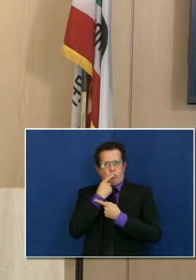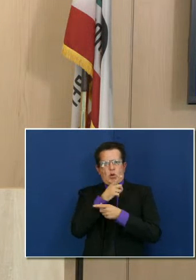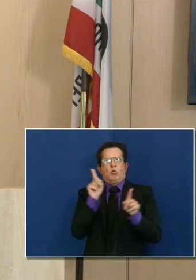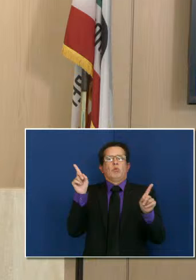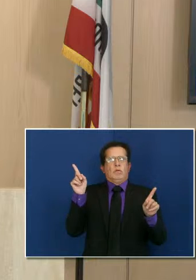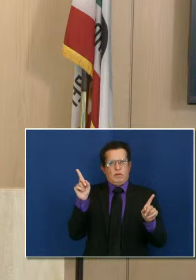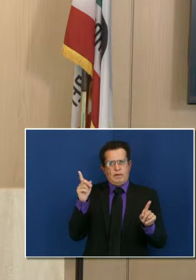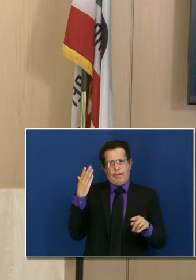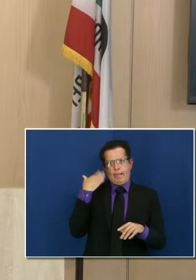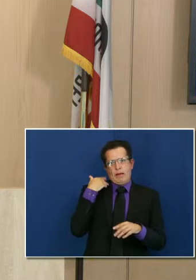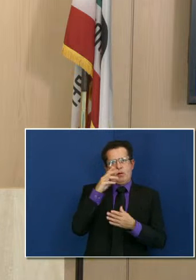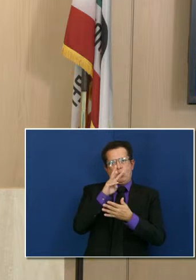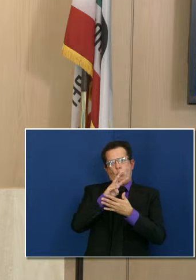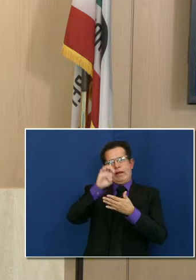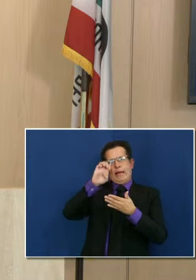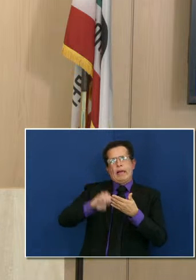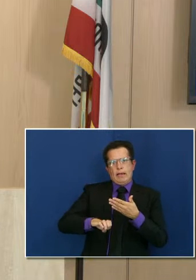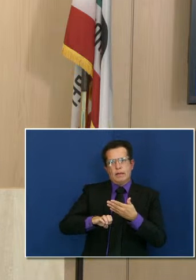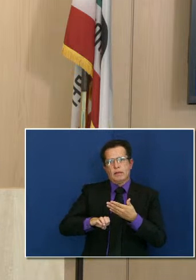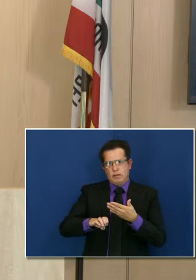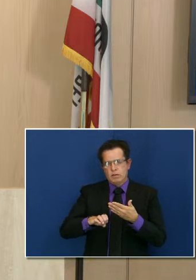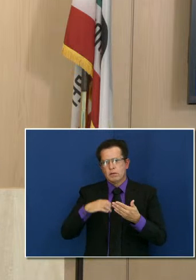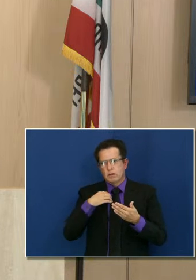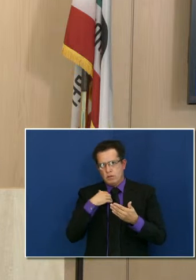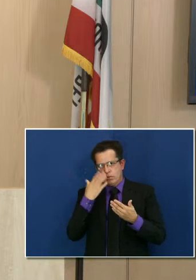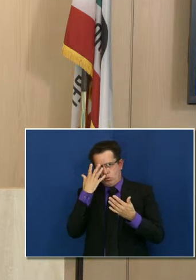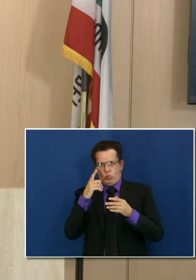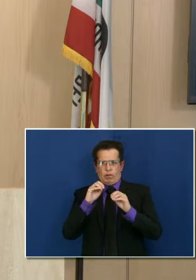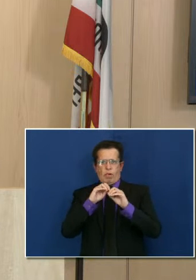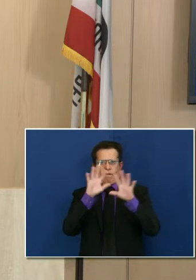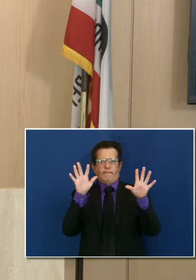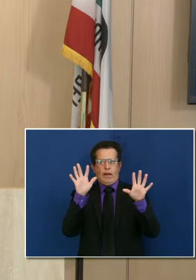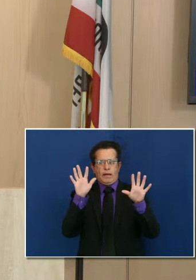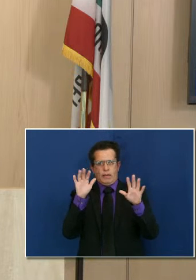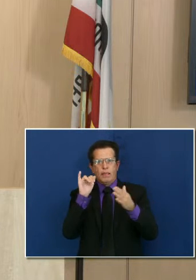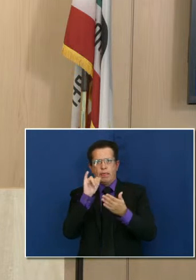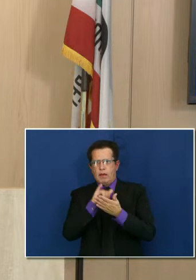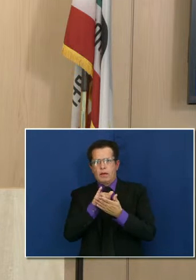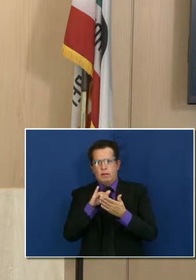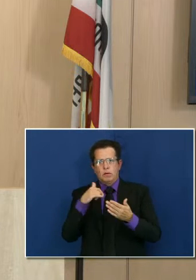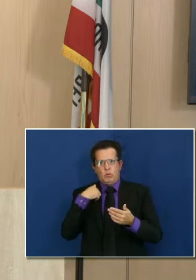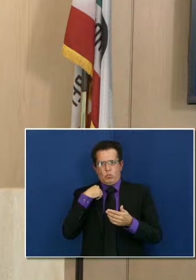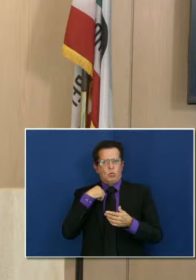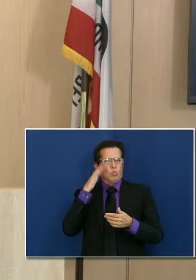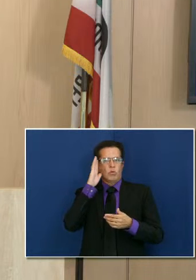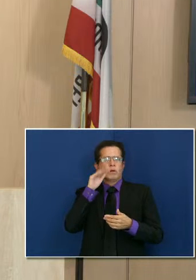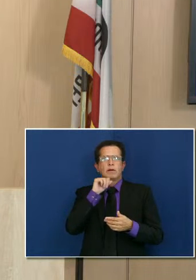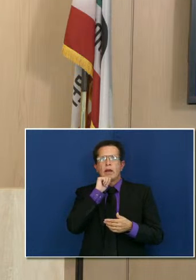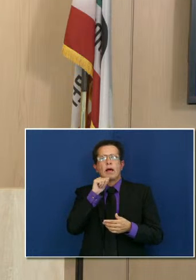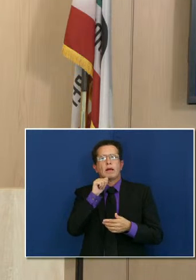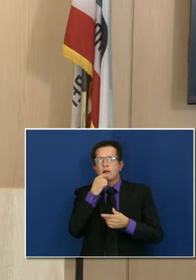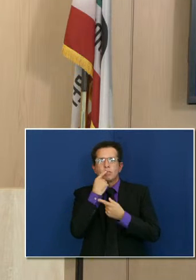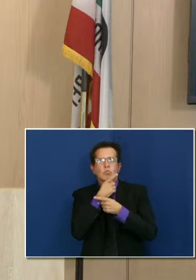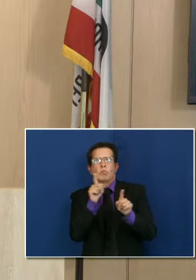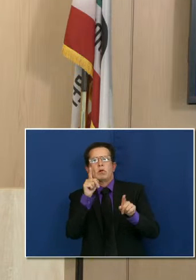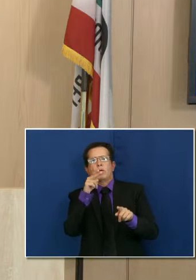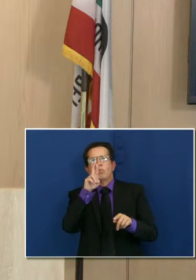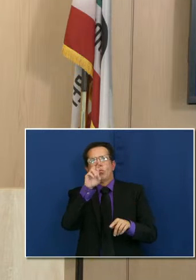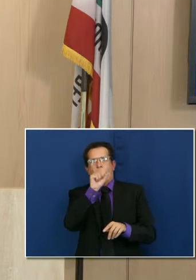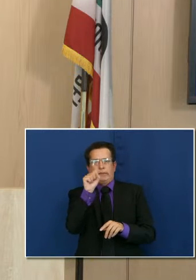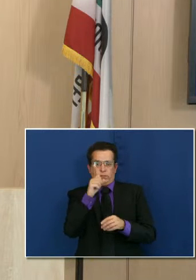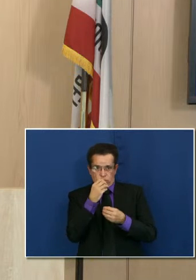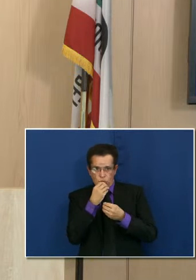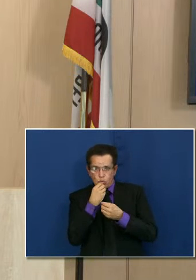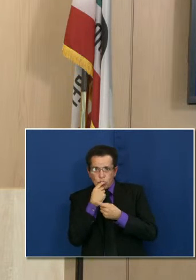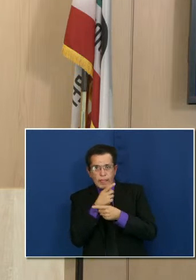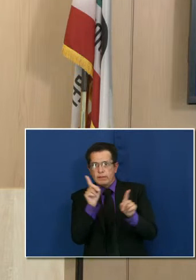I just want to clarify that since the beginning of this outbreak, we have stated that we would not issue press releases unless